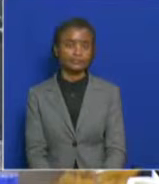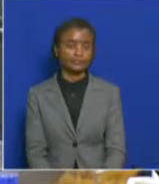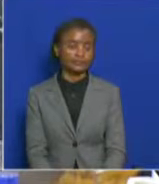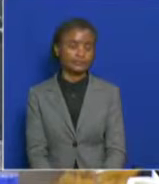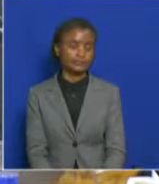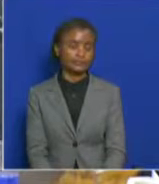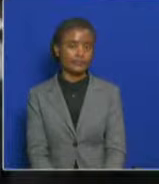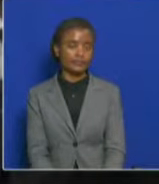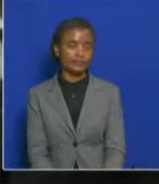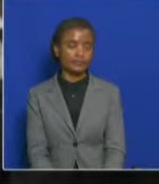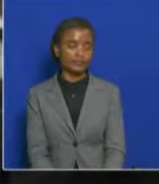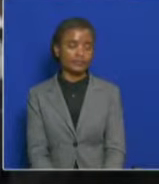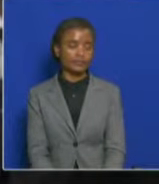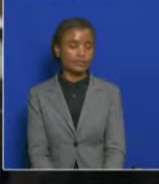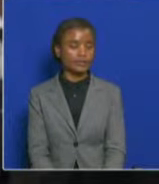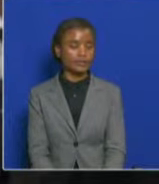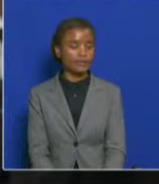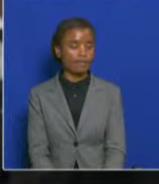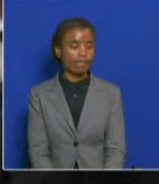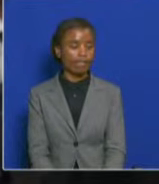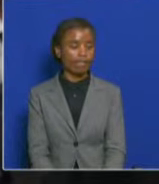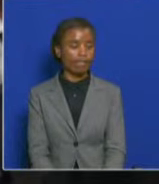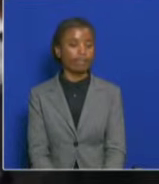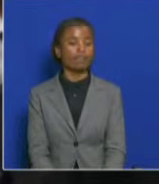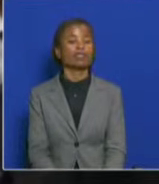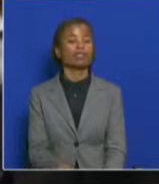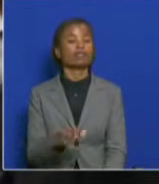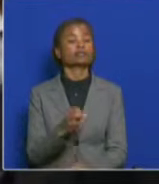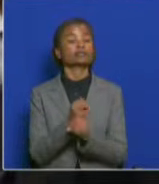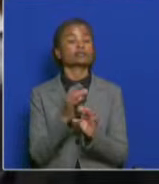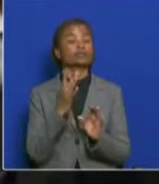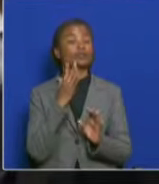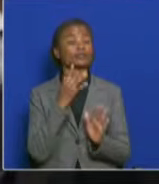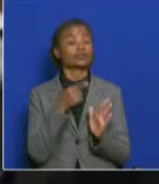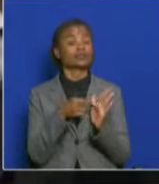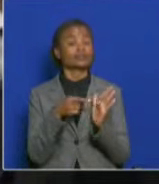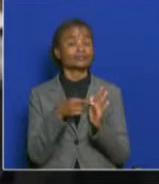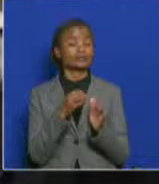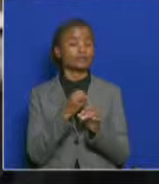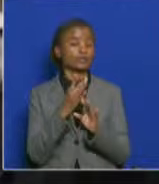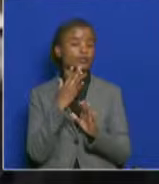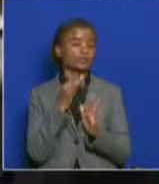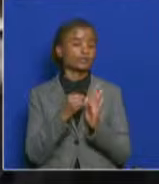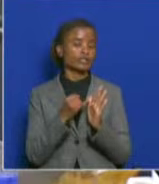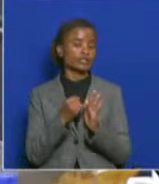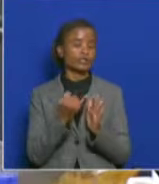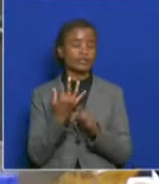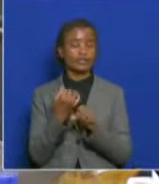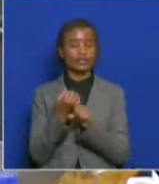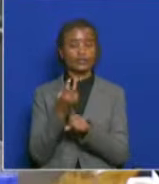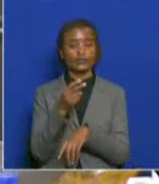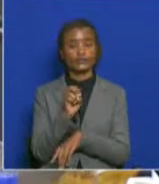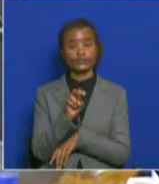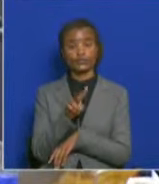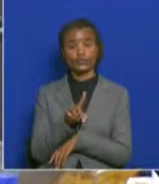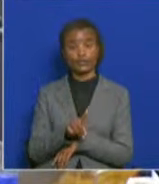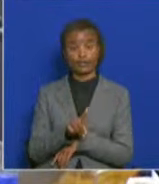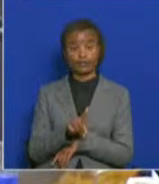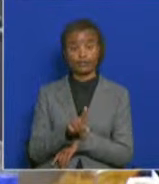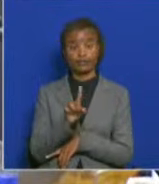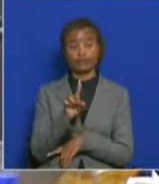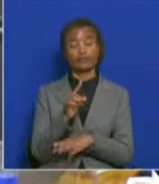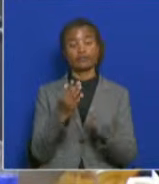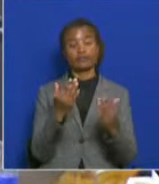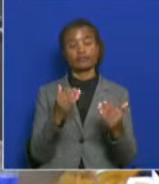So this begins then in January 2021. But the next chat I'd like to take the Commission